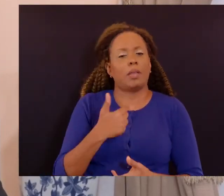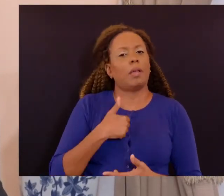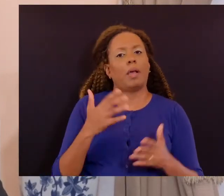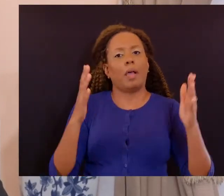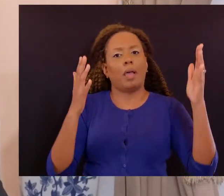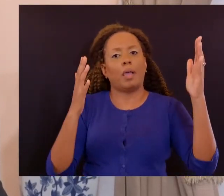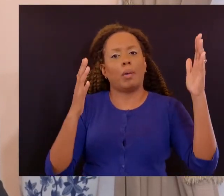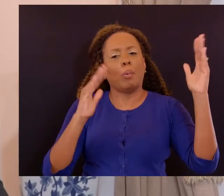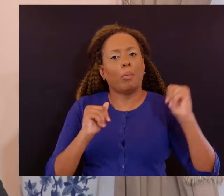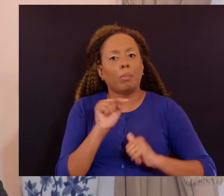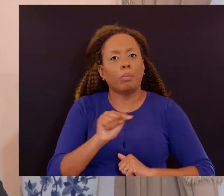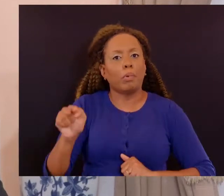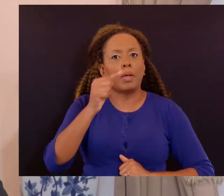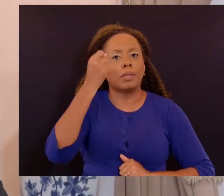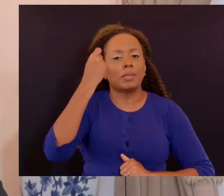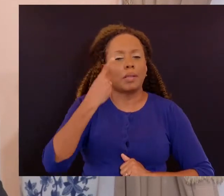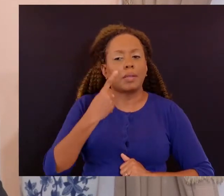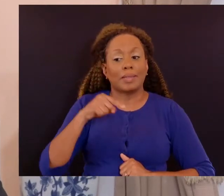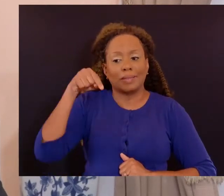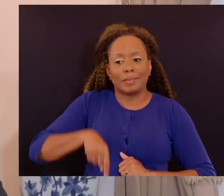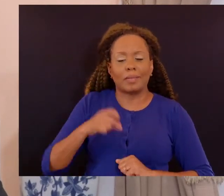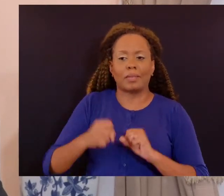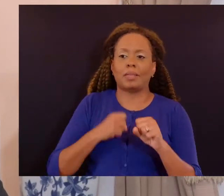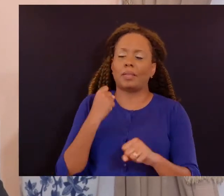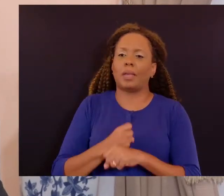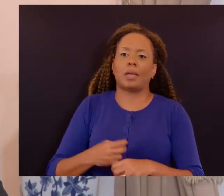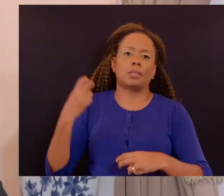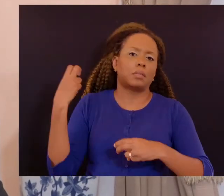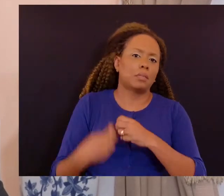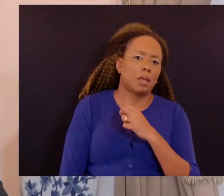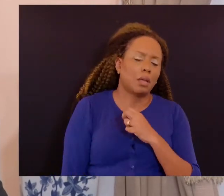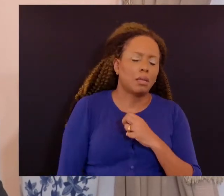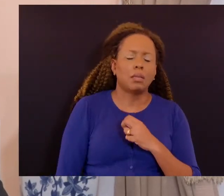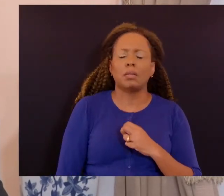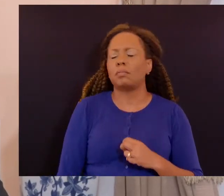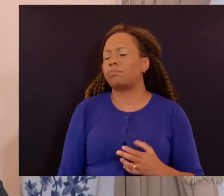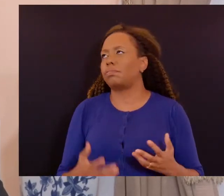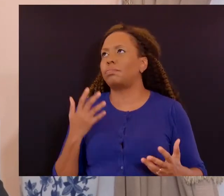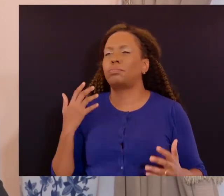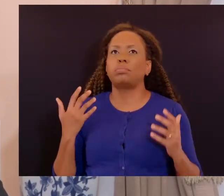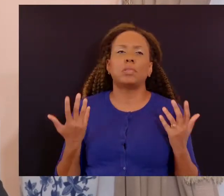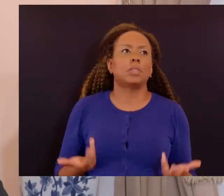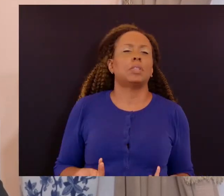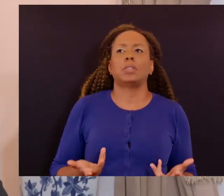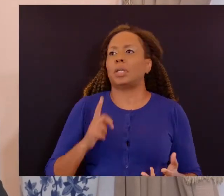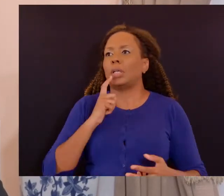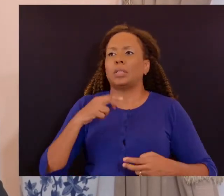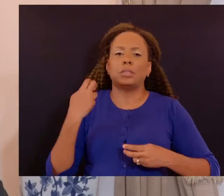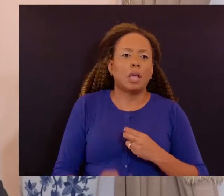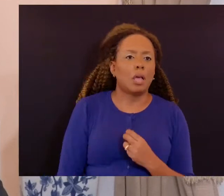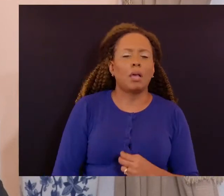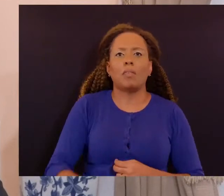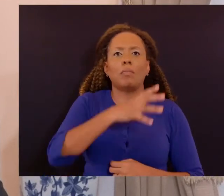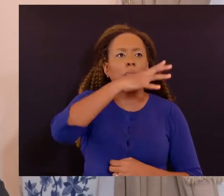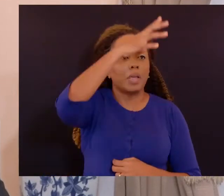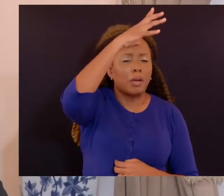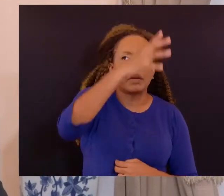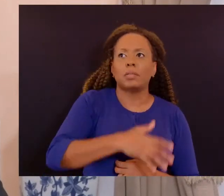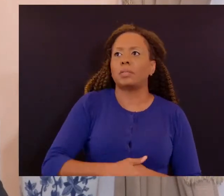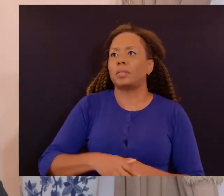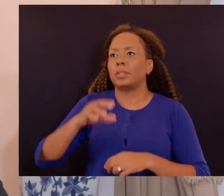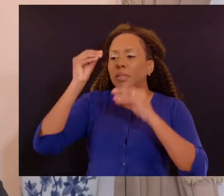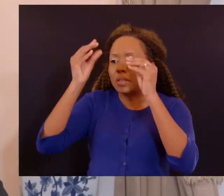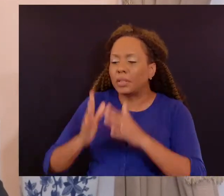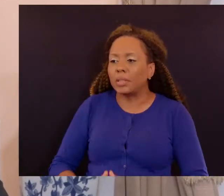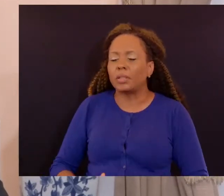appreciate that this is a very difficult year for the entire country. It's a difficult year for all parents, for all students across the world. Barbados is no